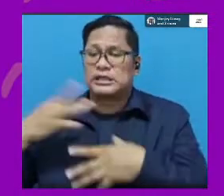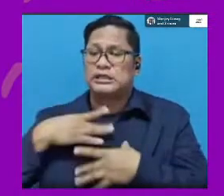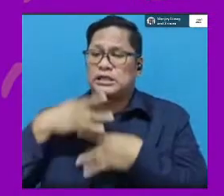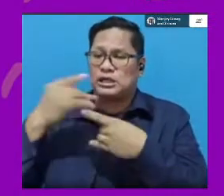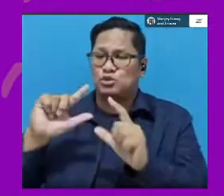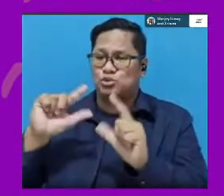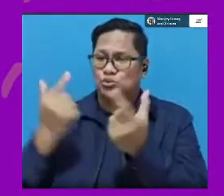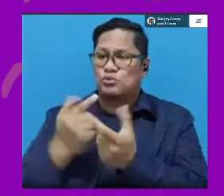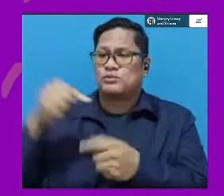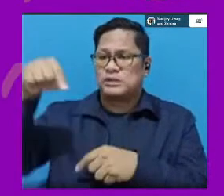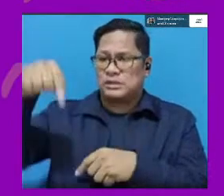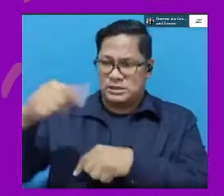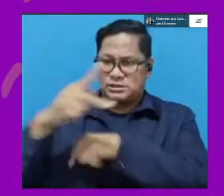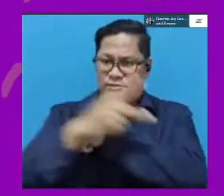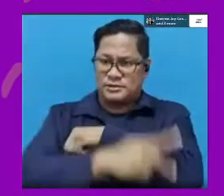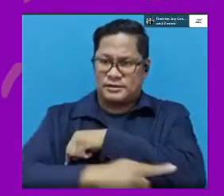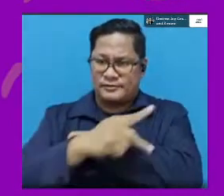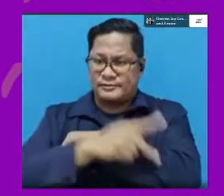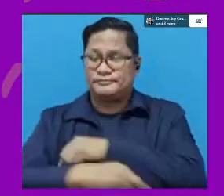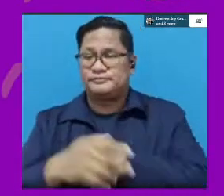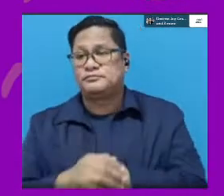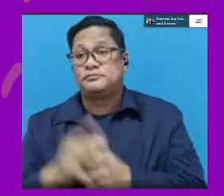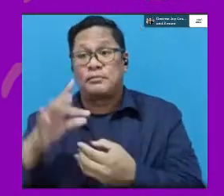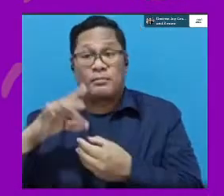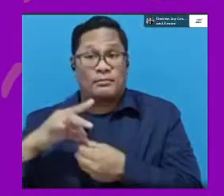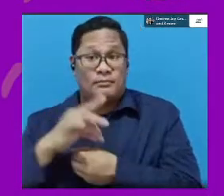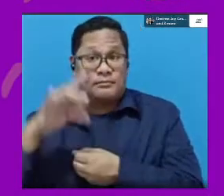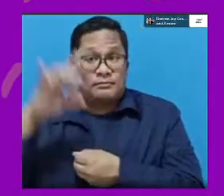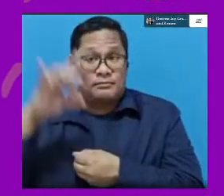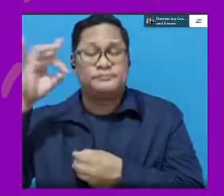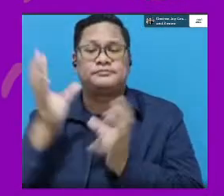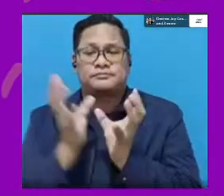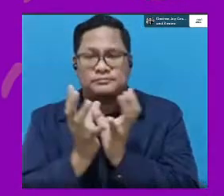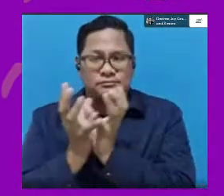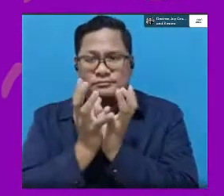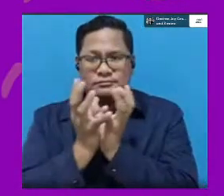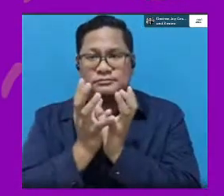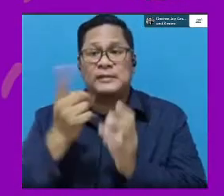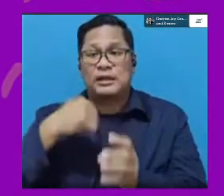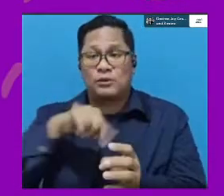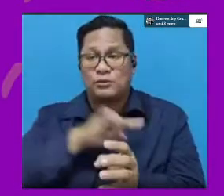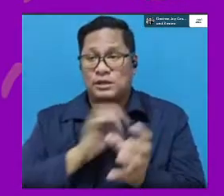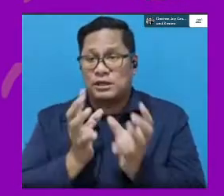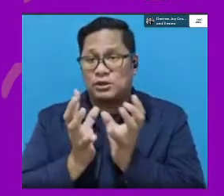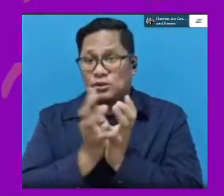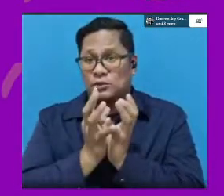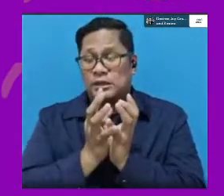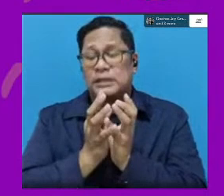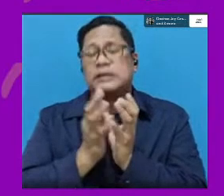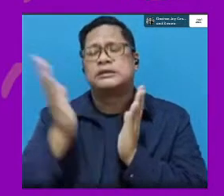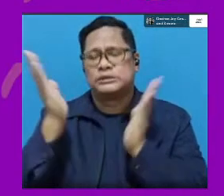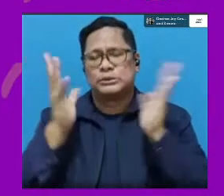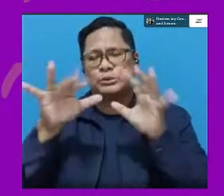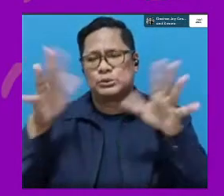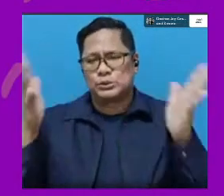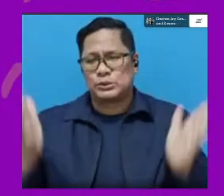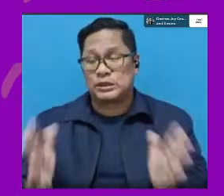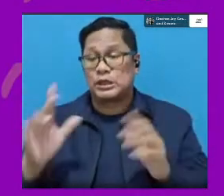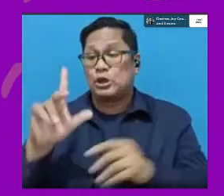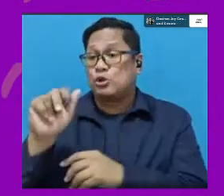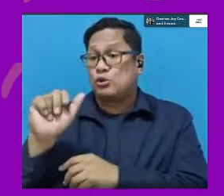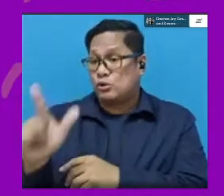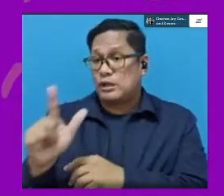province. In the spirit of communities, our communities are front lines, local communities were